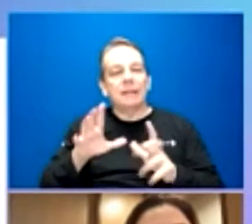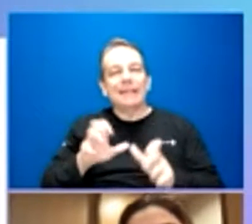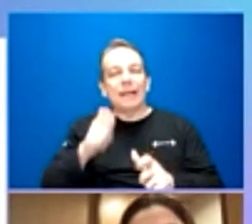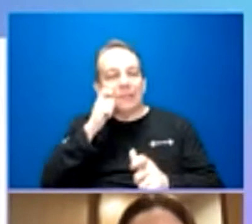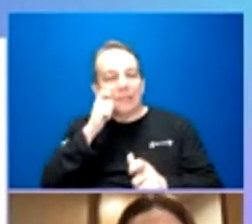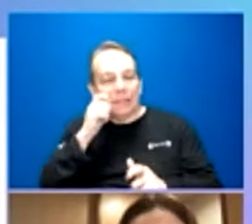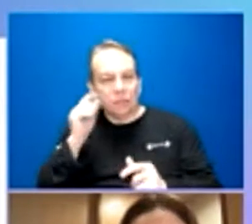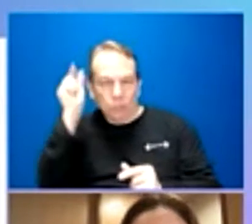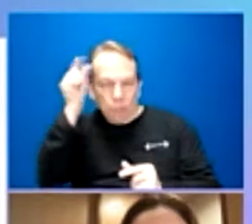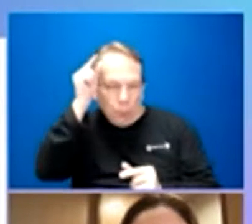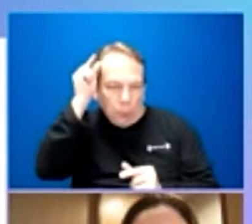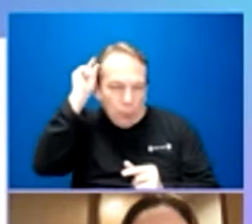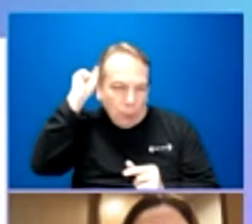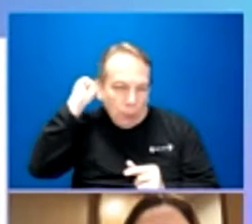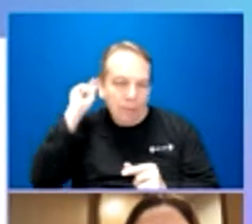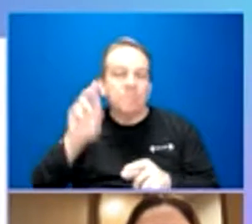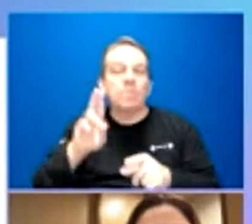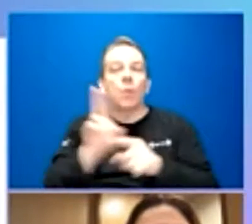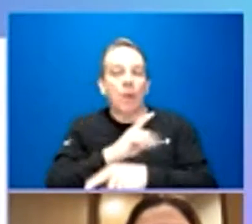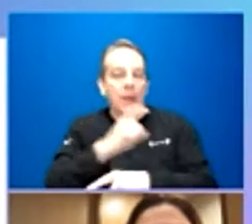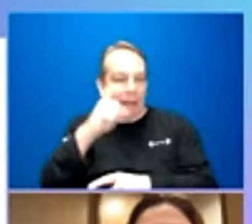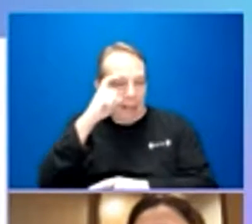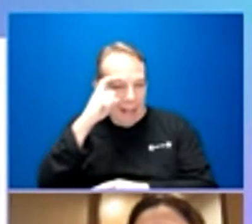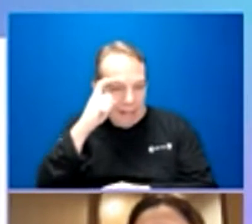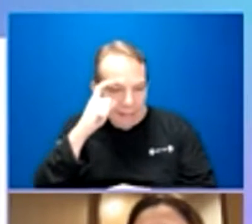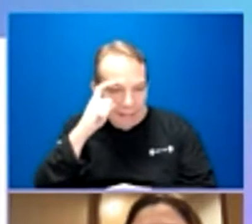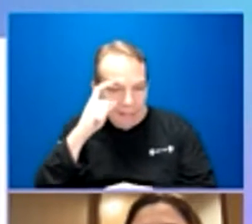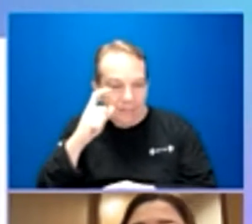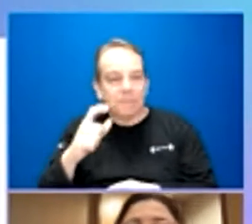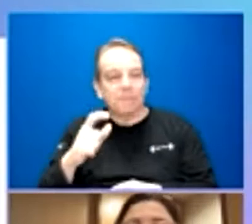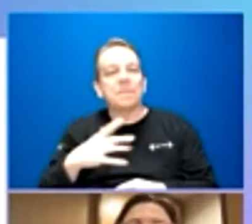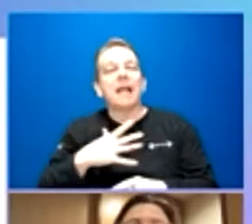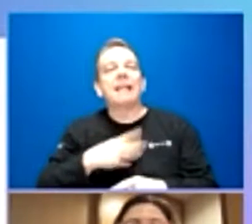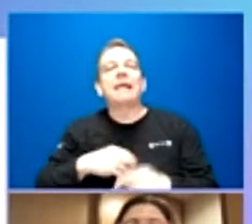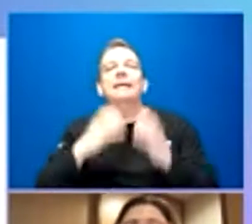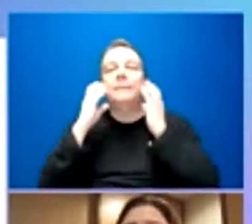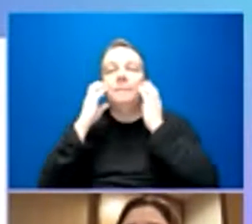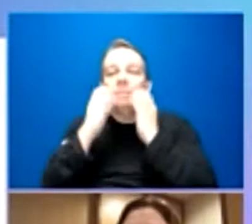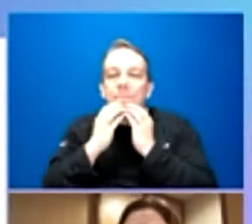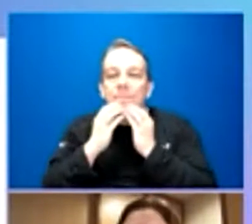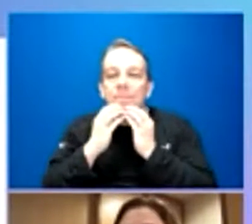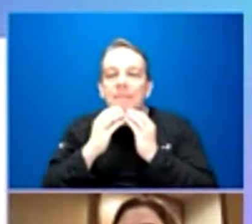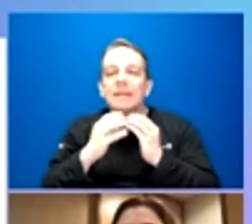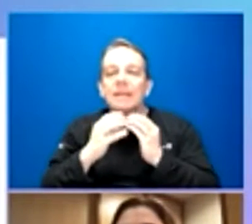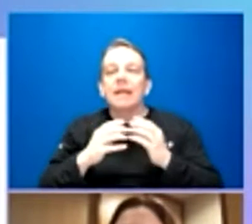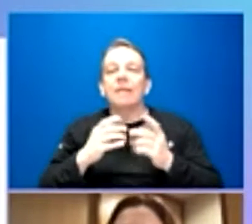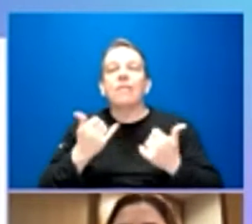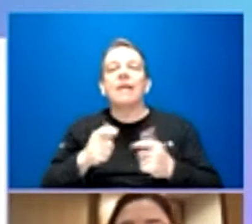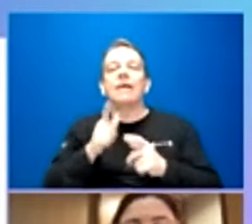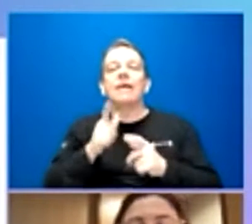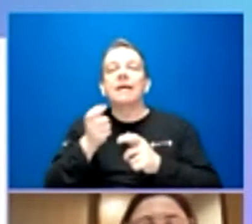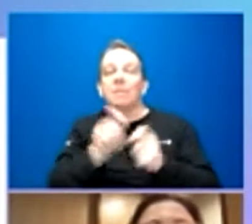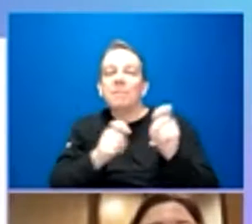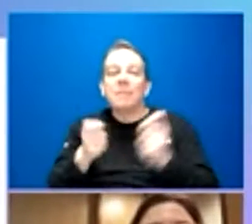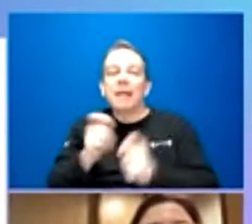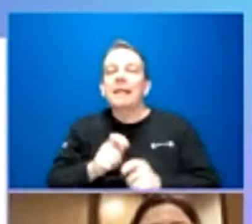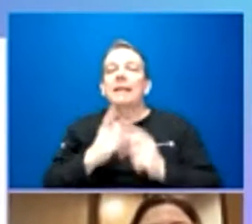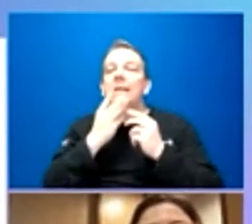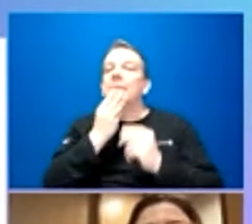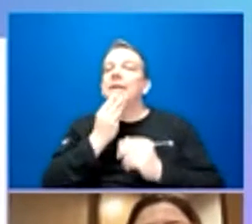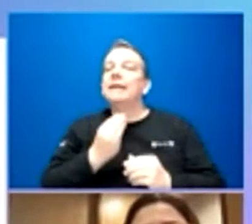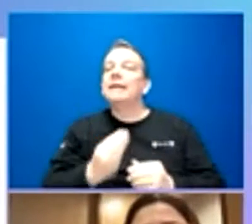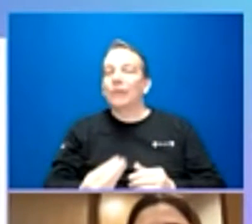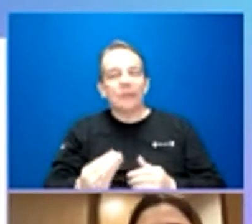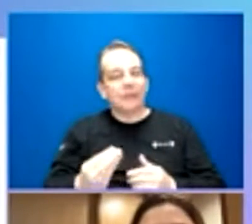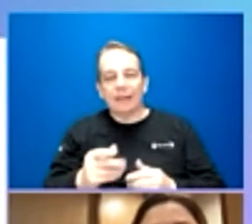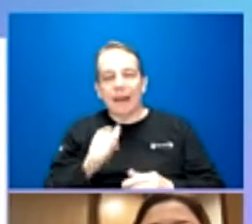hair. He also wears glasses and he likes to have facial hair. At the moment, he has a plaited beard, which isn't in that picture,